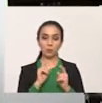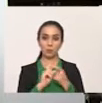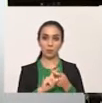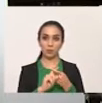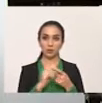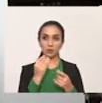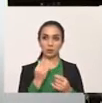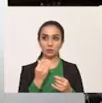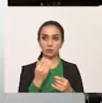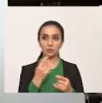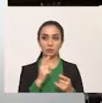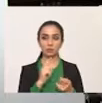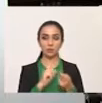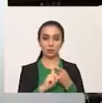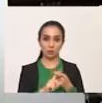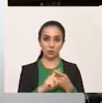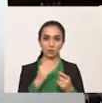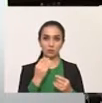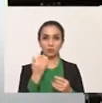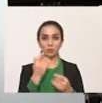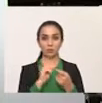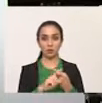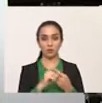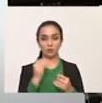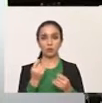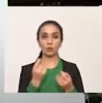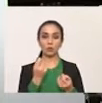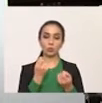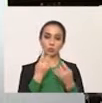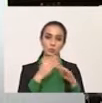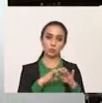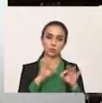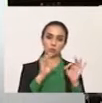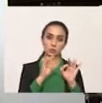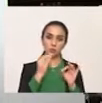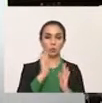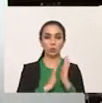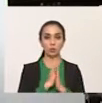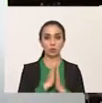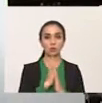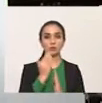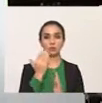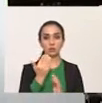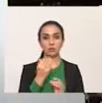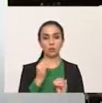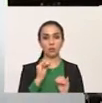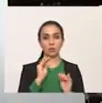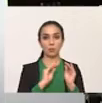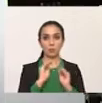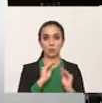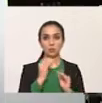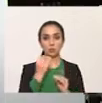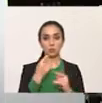bakteriya, ya'ni pichan tayoqchasi bakteriyasi va bakterial hujayrani, ko'k yashil suv o'tlarini